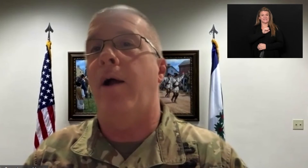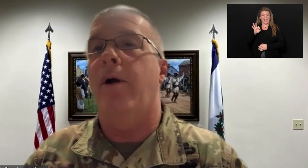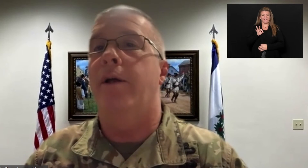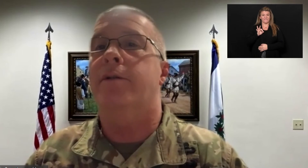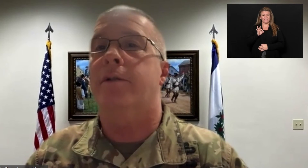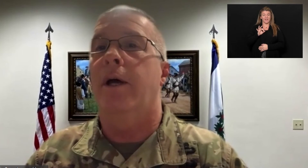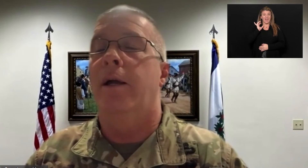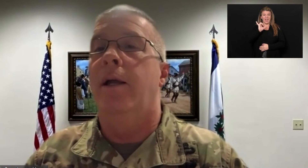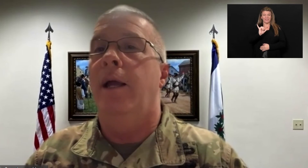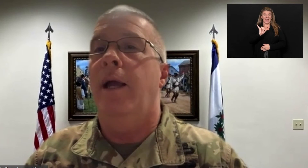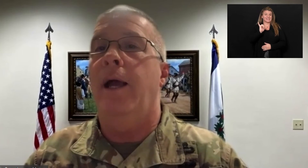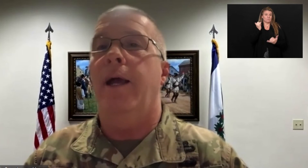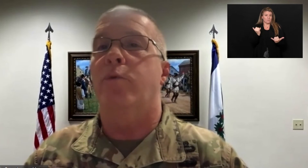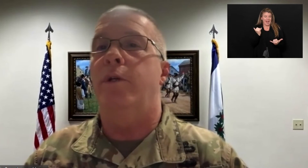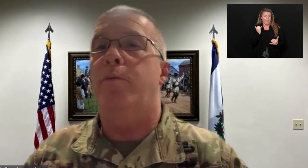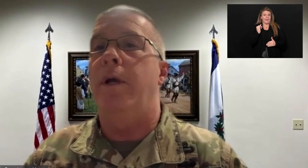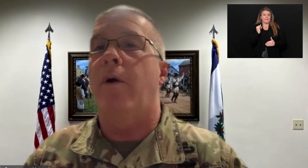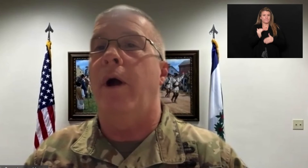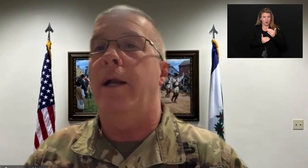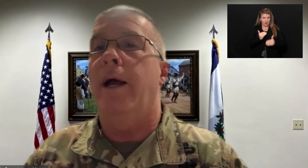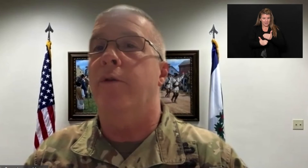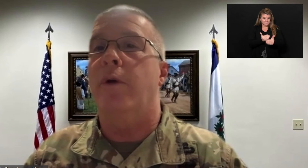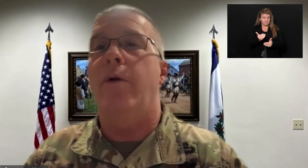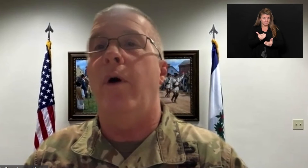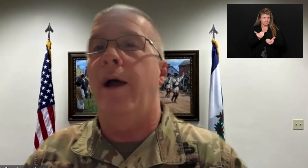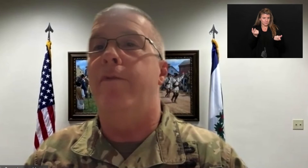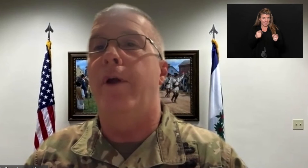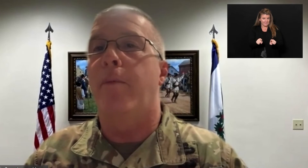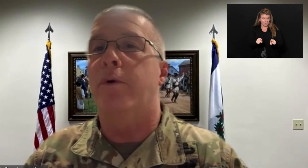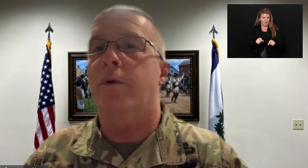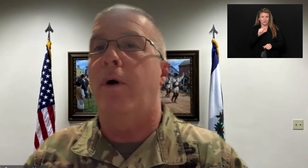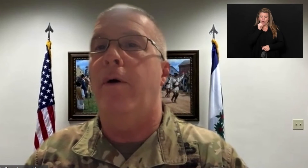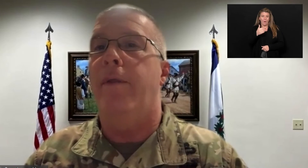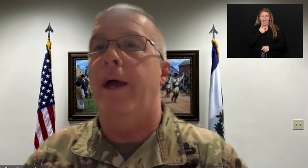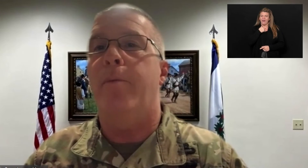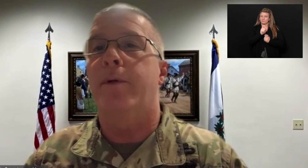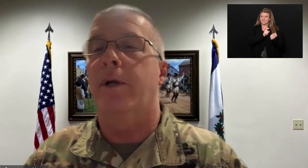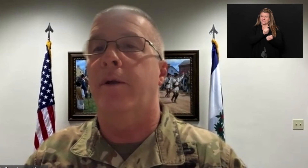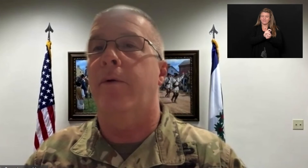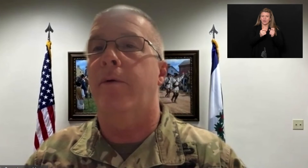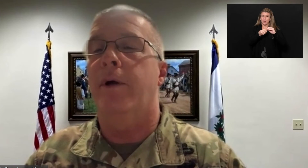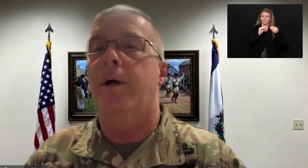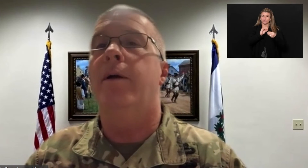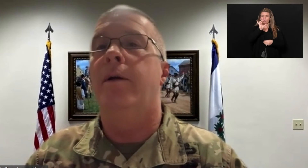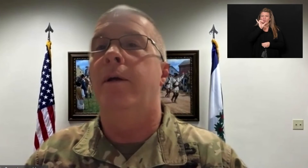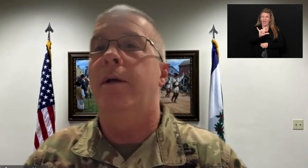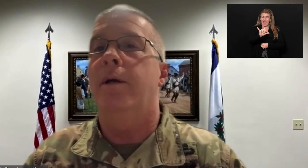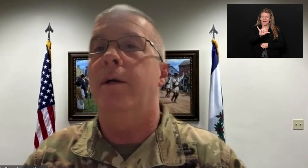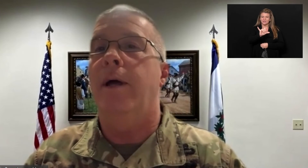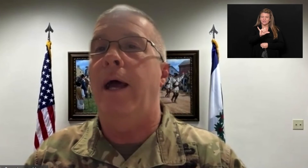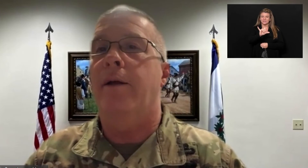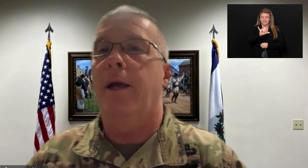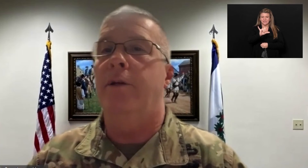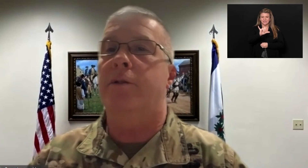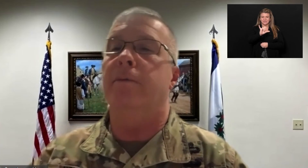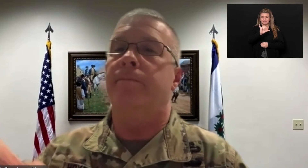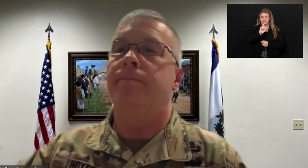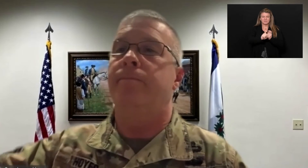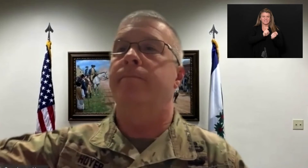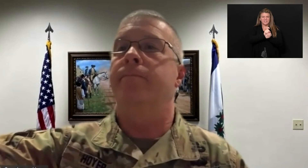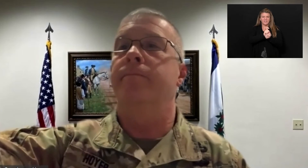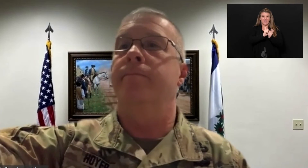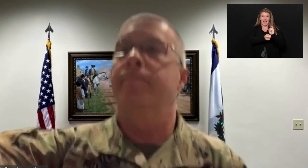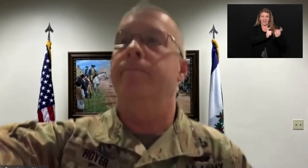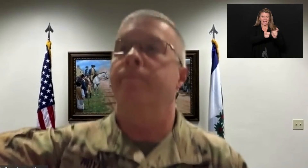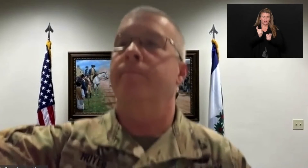in progress as we speak right now. So I don't have numbers on that particular allocation.